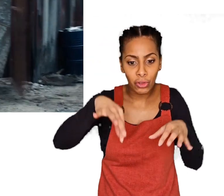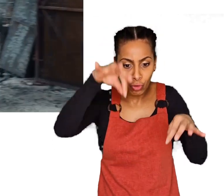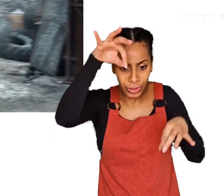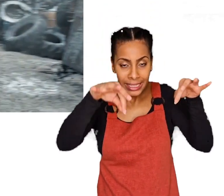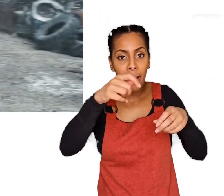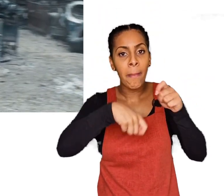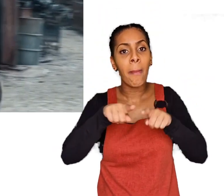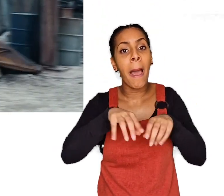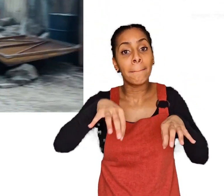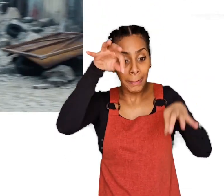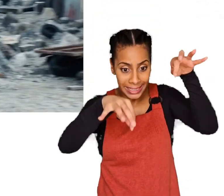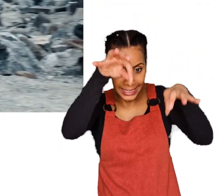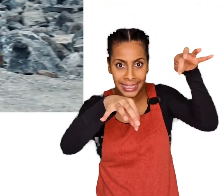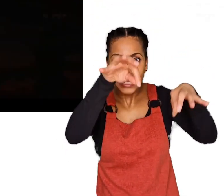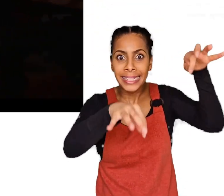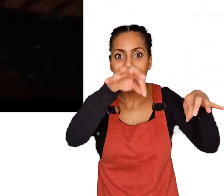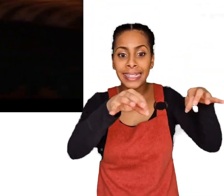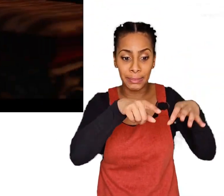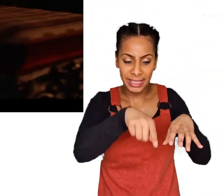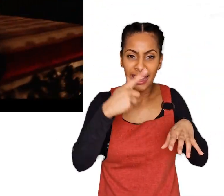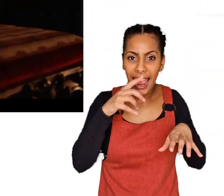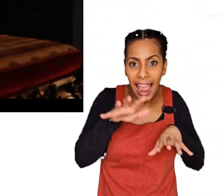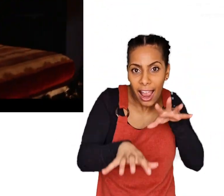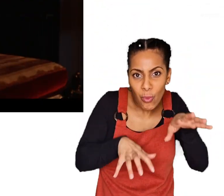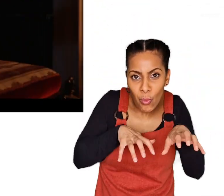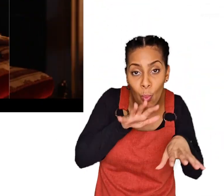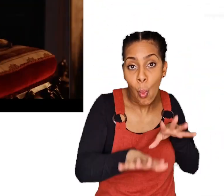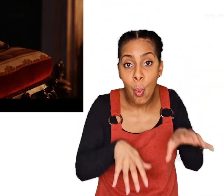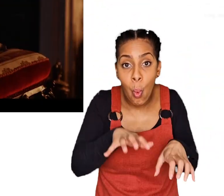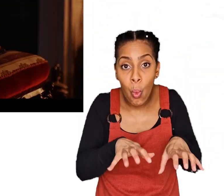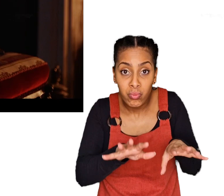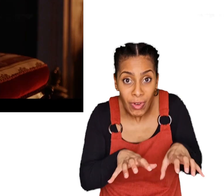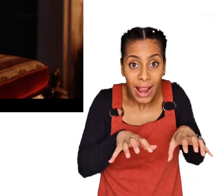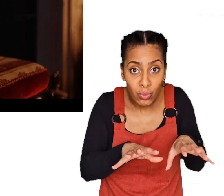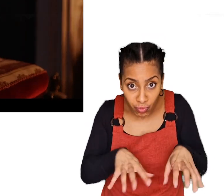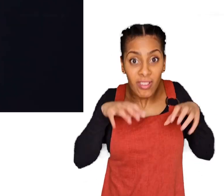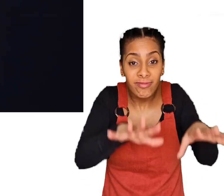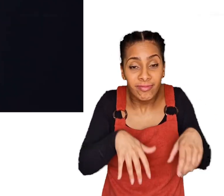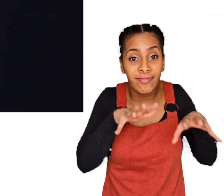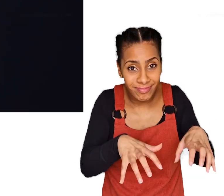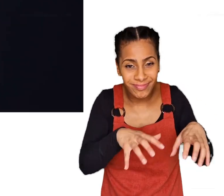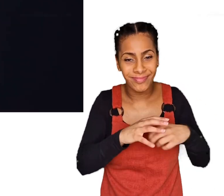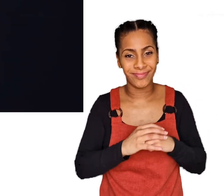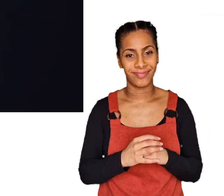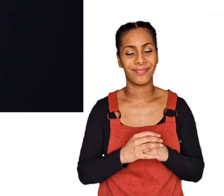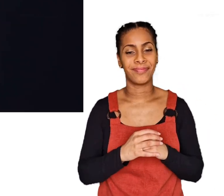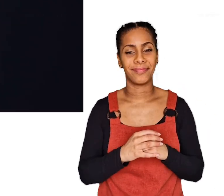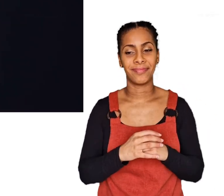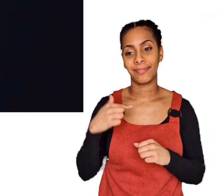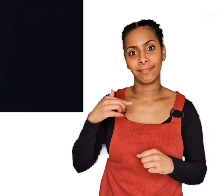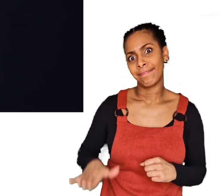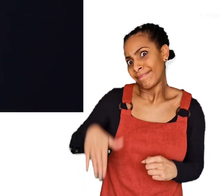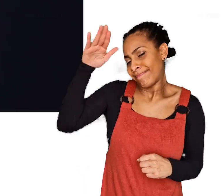then walk around and run and crouch with the help of an animator. Growing up, I was always really interested